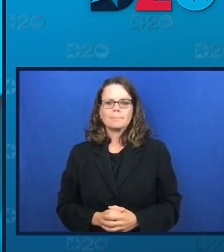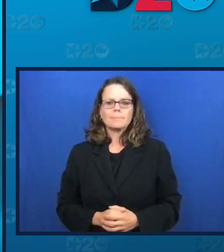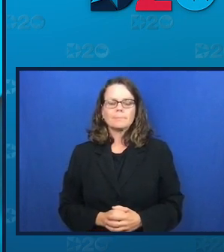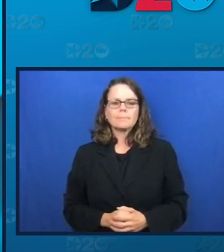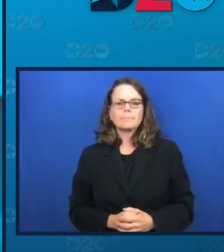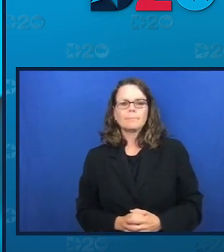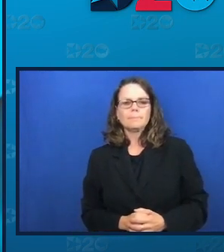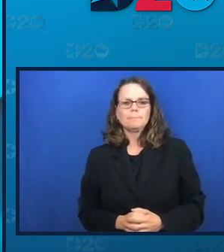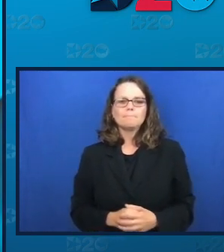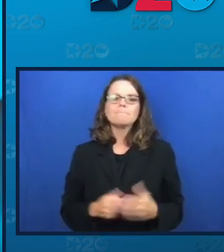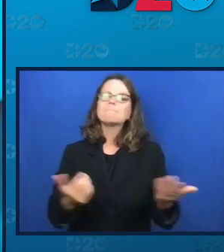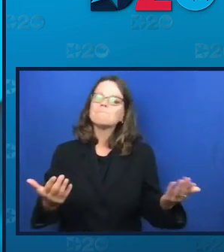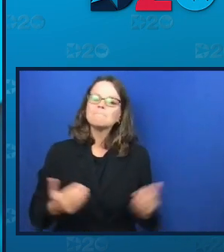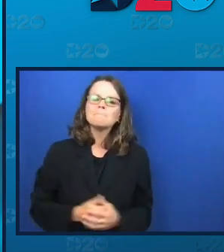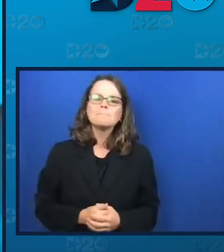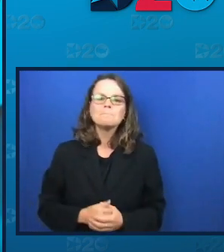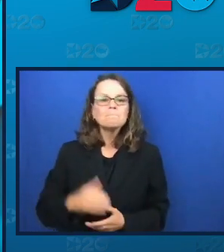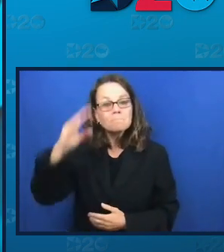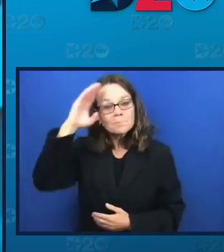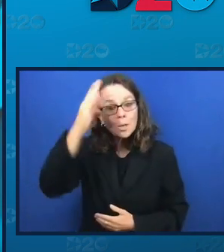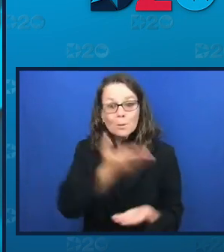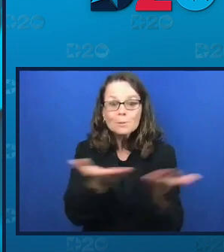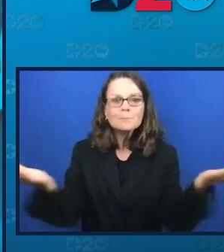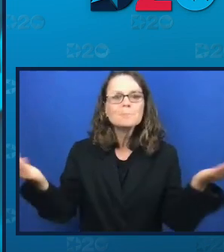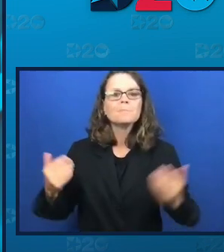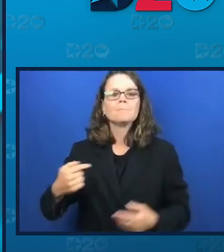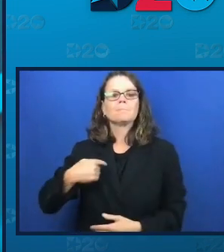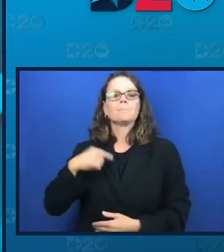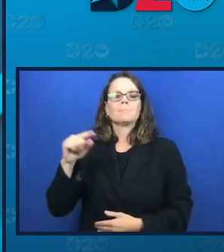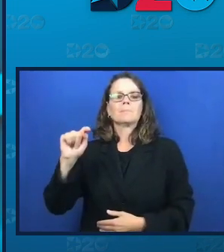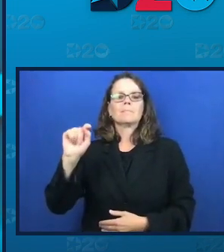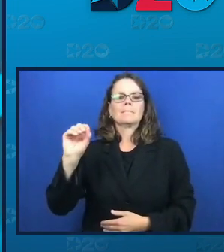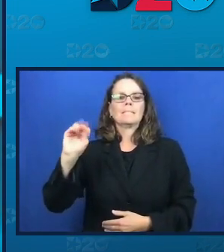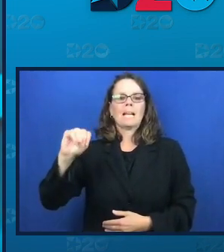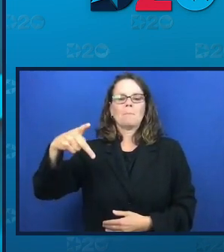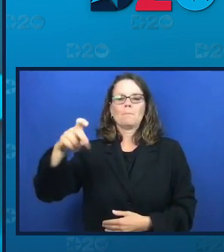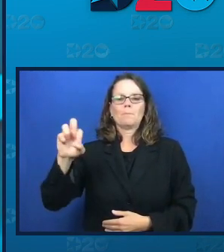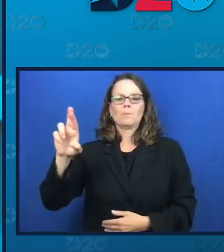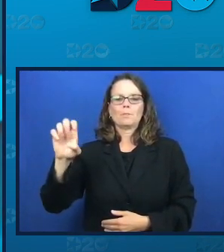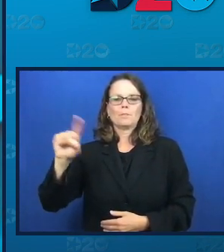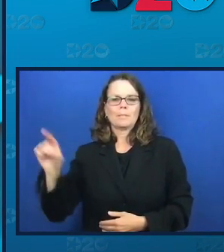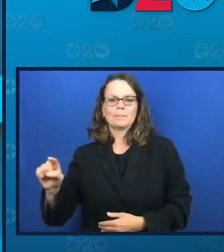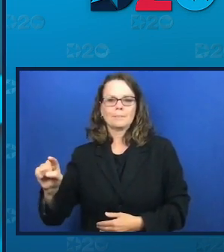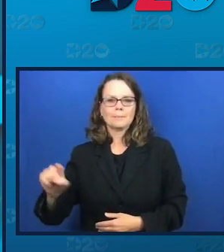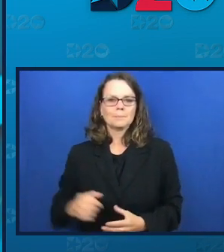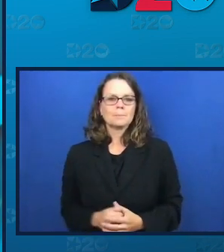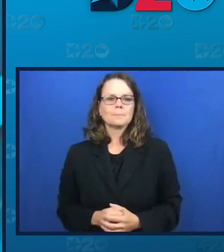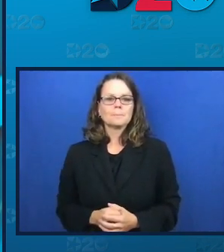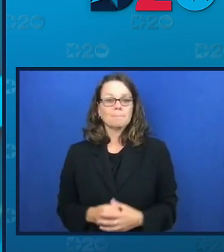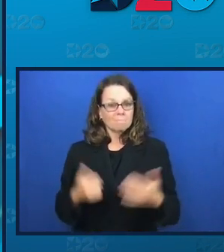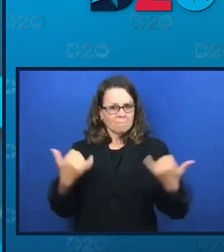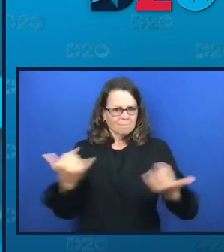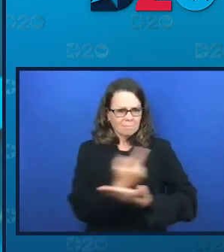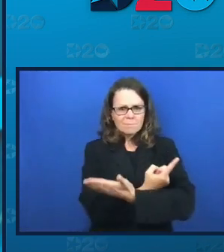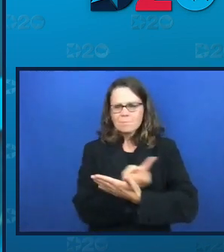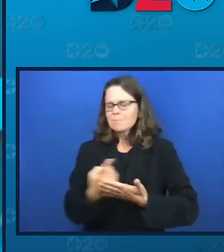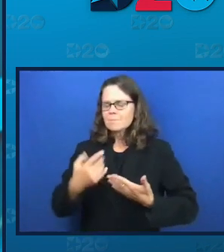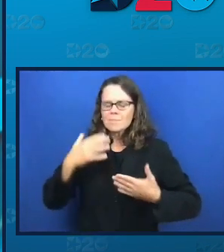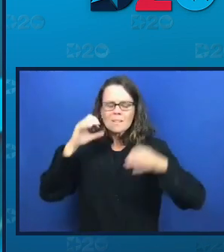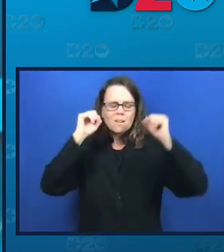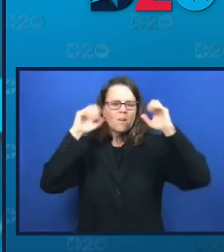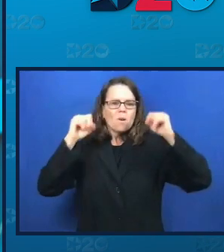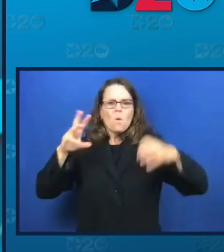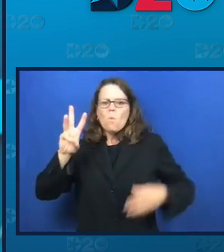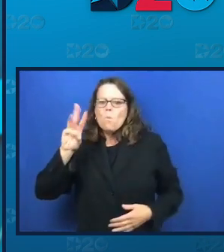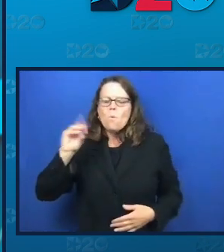Hi, I'm Tom Perez. This has been an incredible week. It hasn't been the kind of convention you might have been expecting. And to be